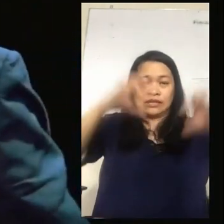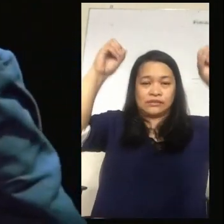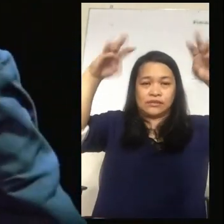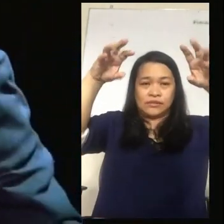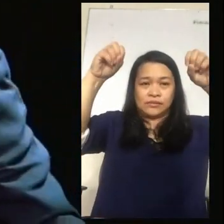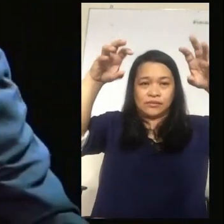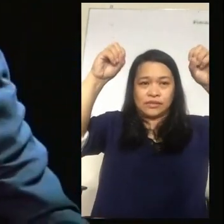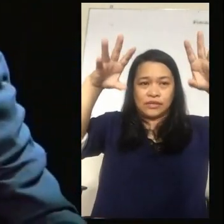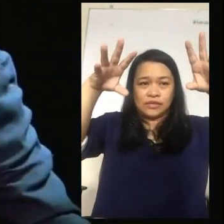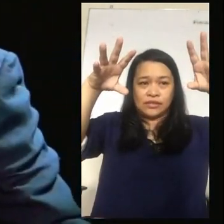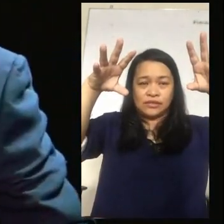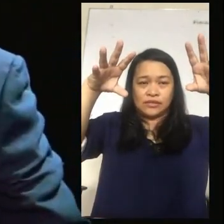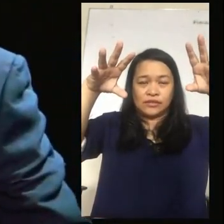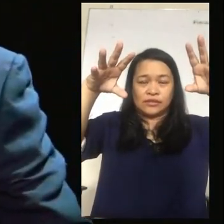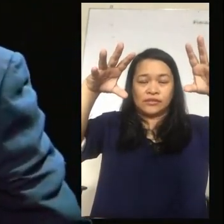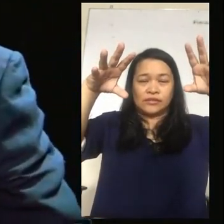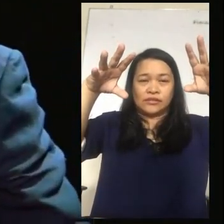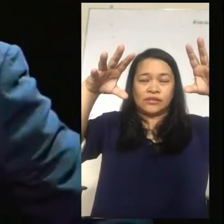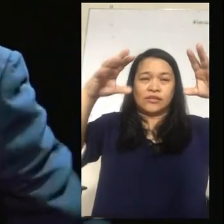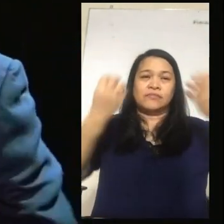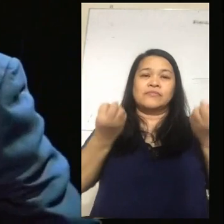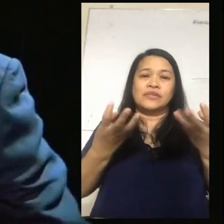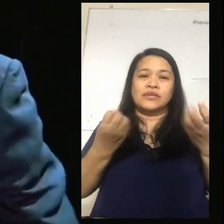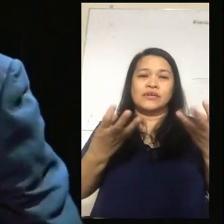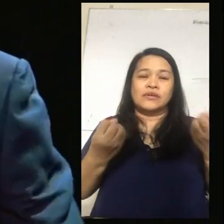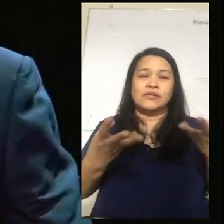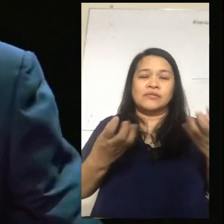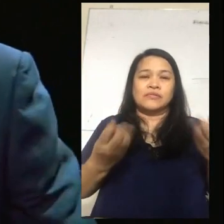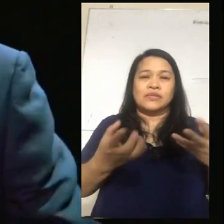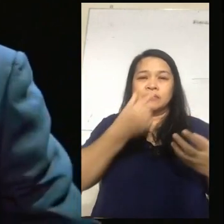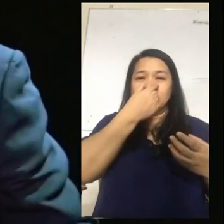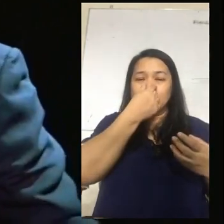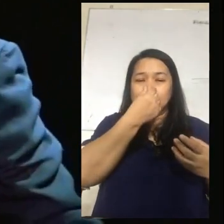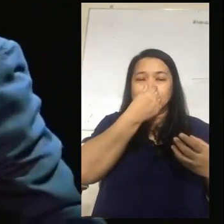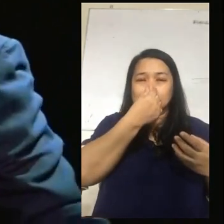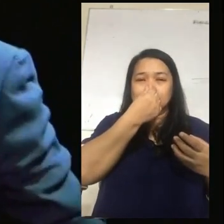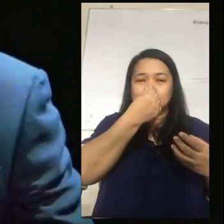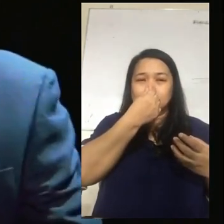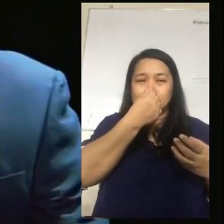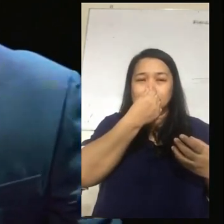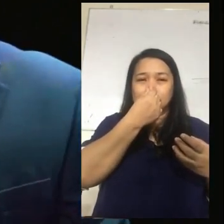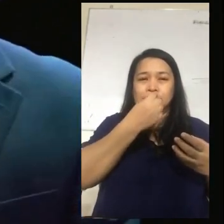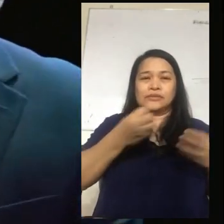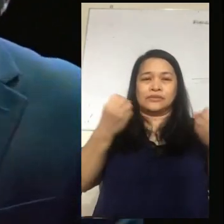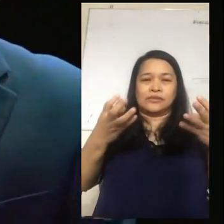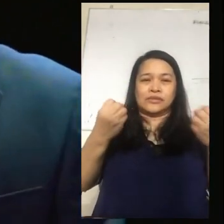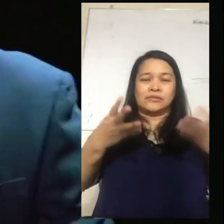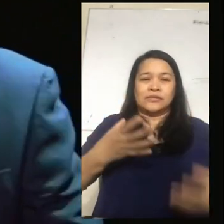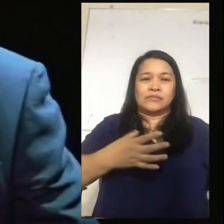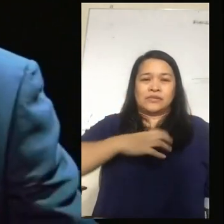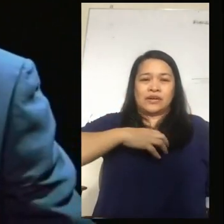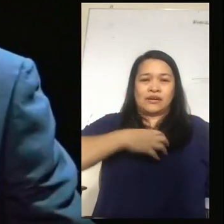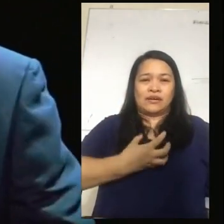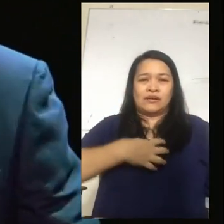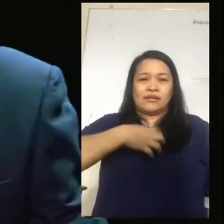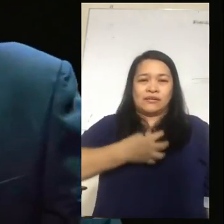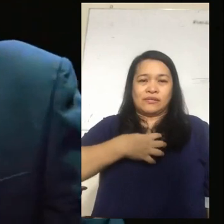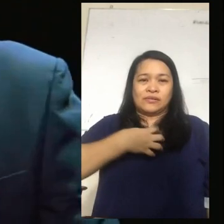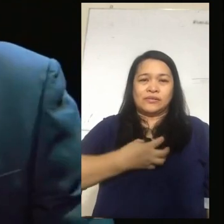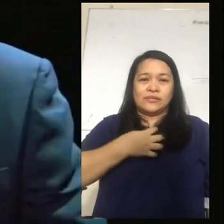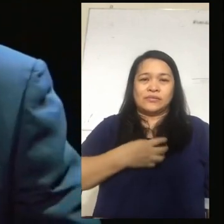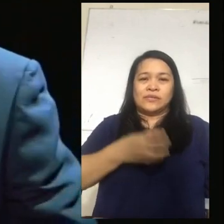na, naku po, Panginoon, ang dami na magkakasipon. Ang dami na magkaka-flow. Ano